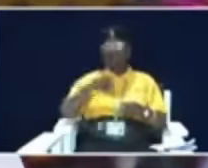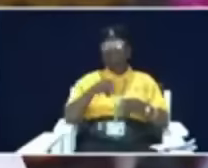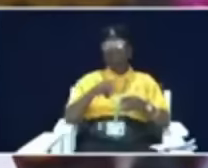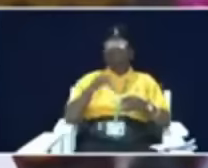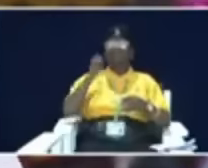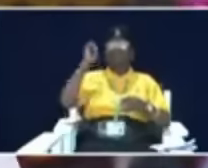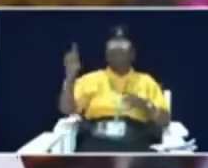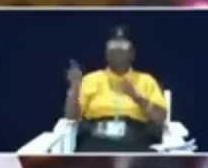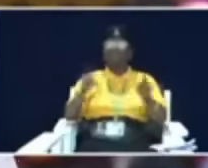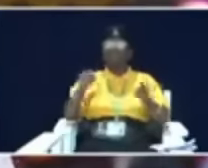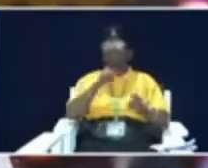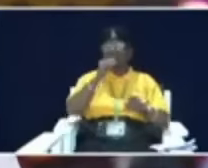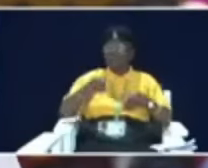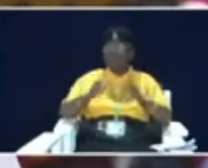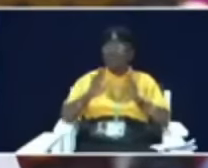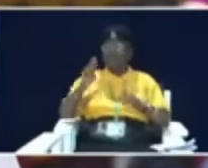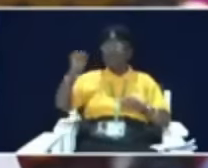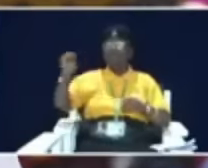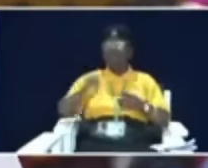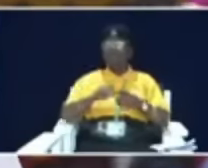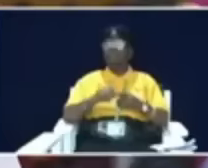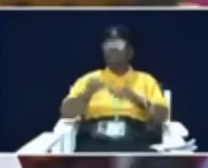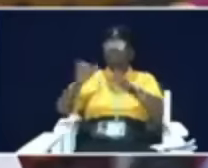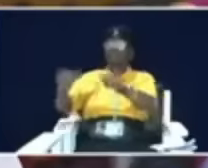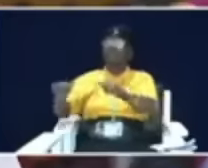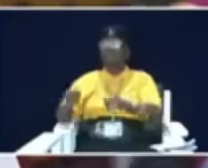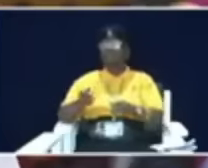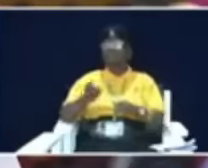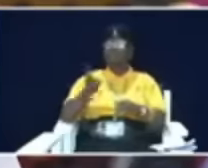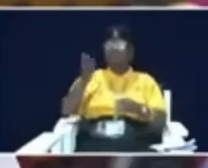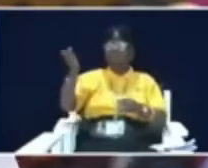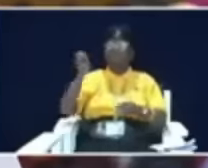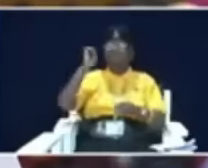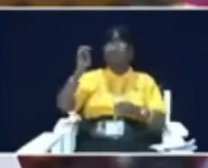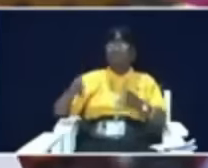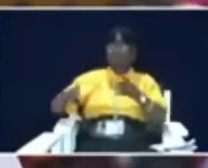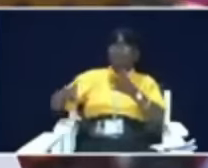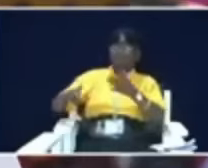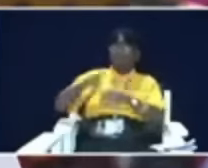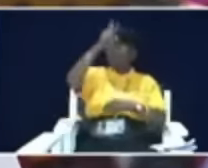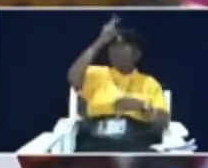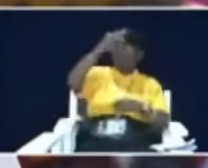he didn't just allow him to remain dead, he cut off his head.